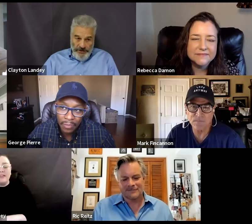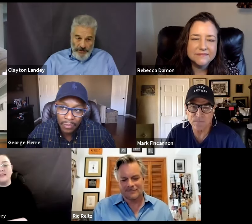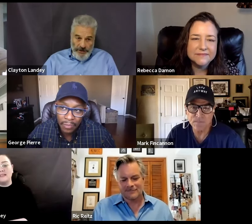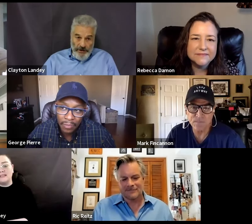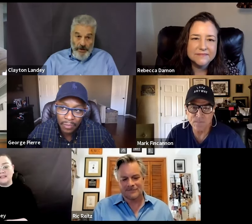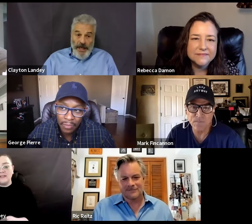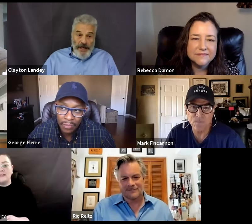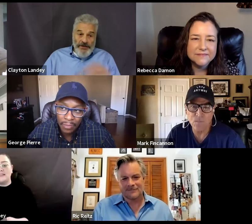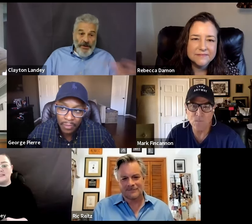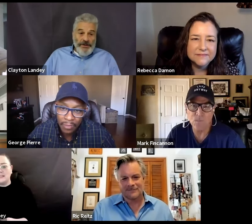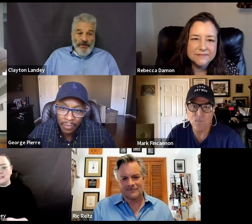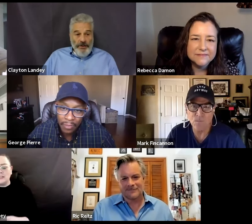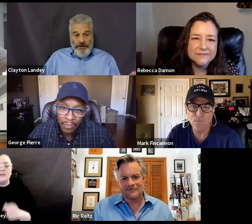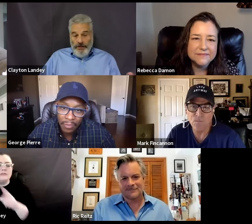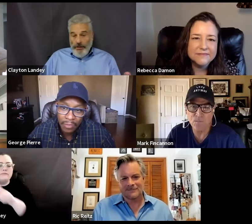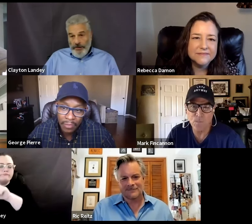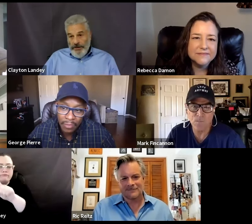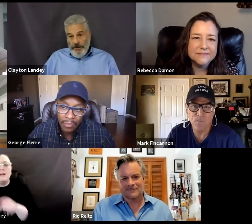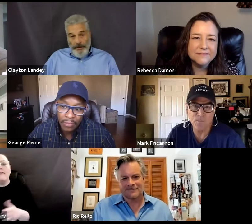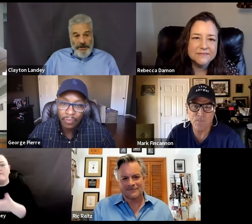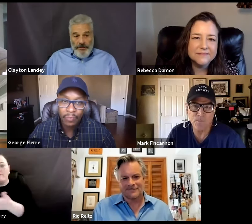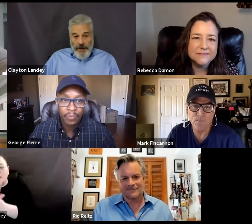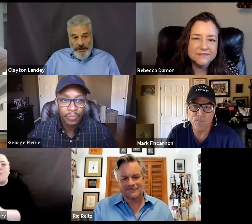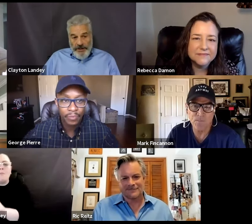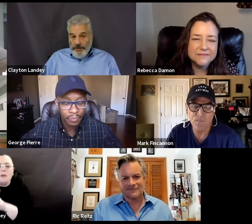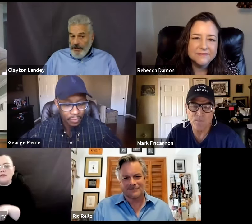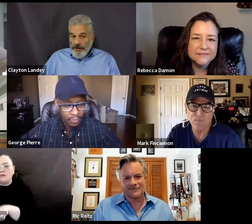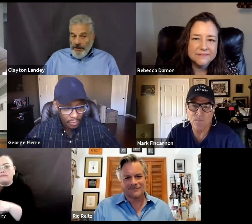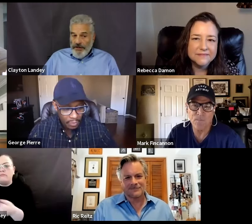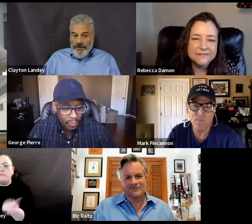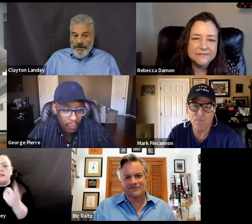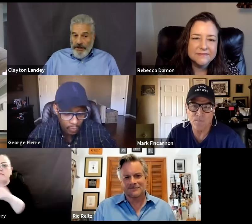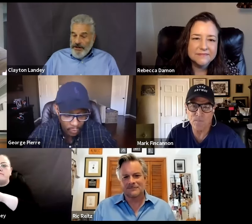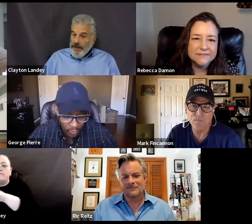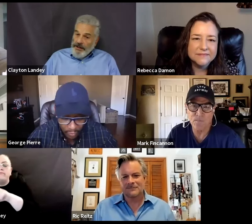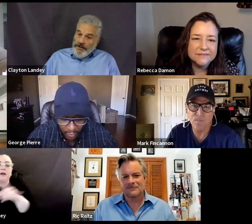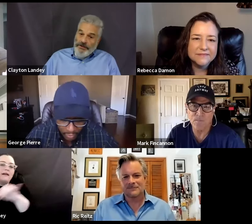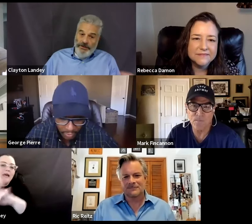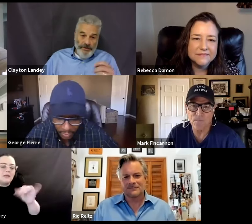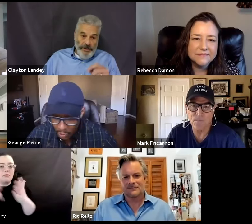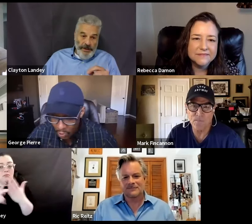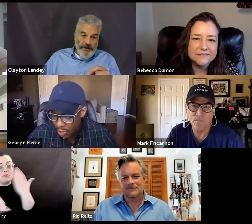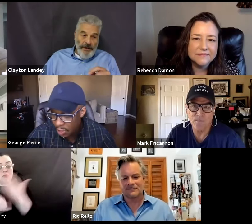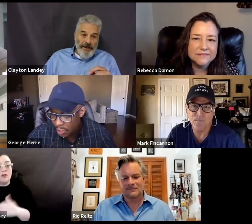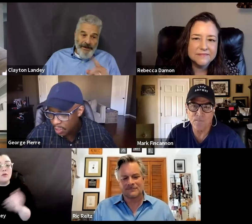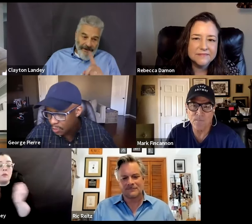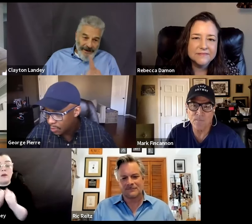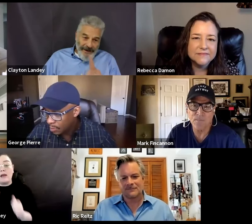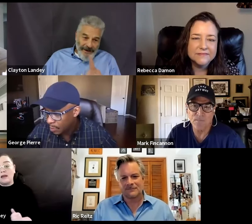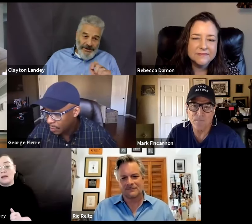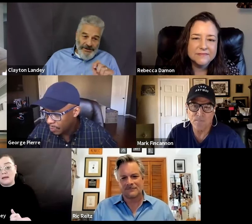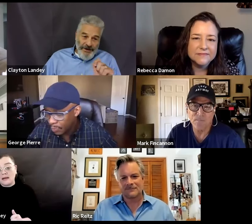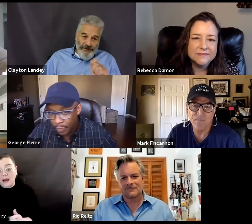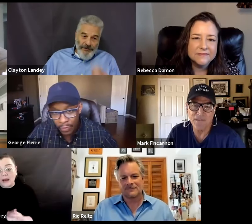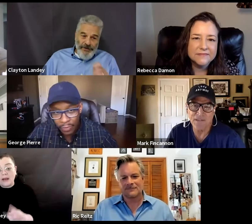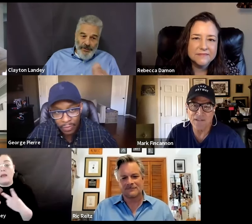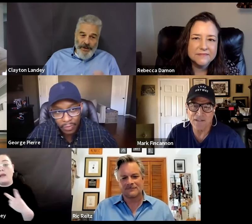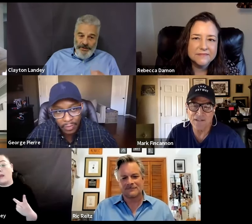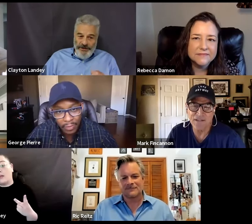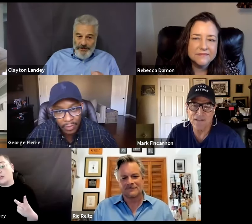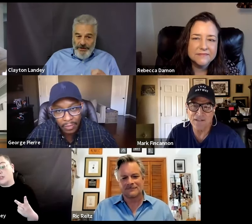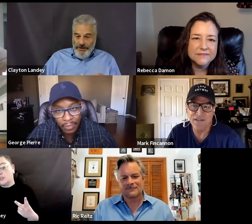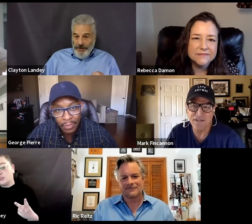with the studio, and has also worked on numerous independent projects with Nickelodeon, Stars, Nike, and YouTube Red. She's her